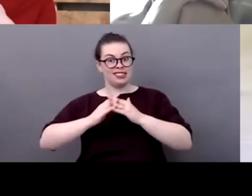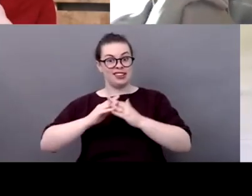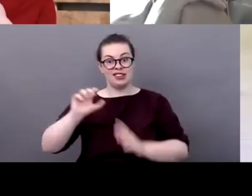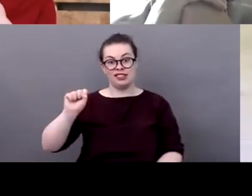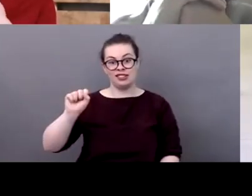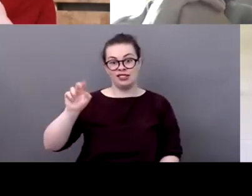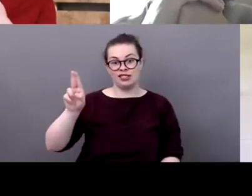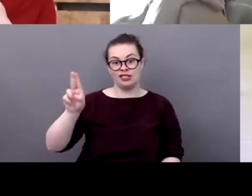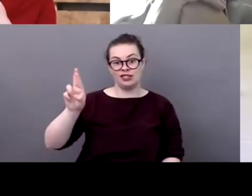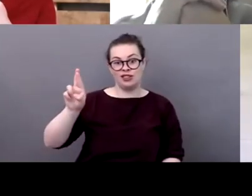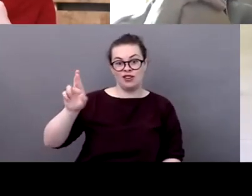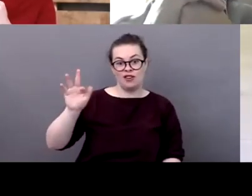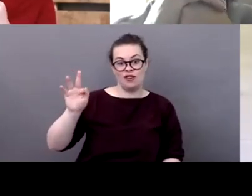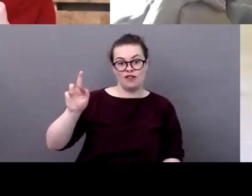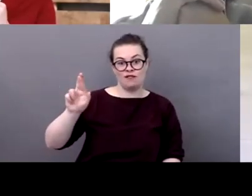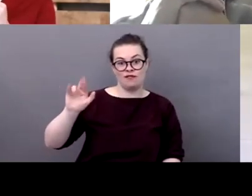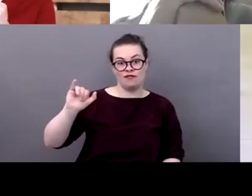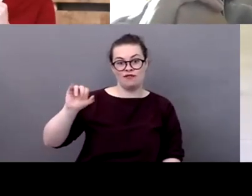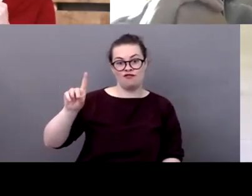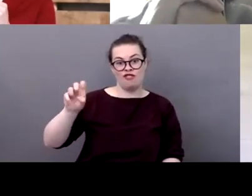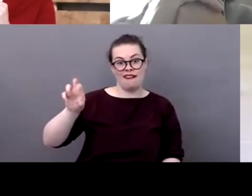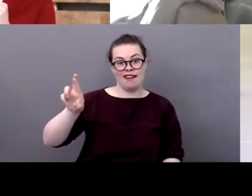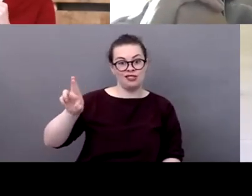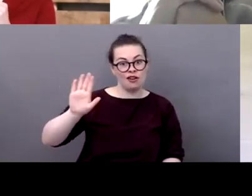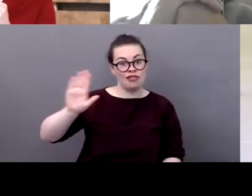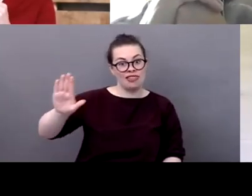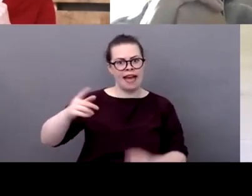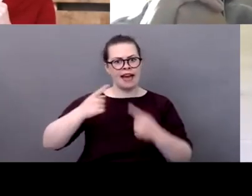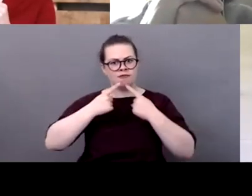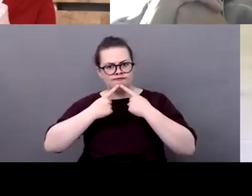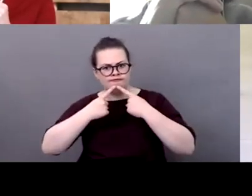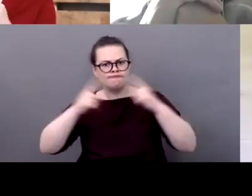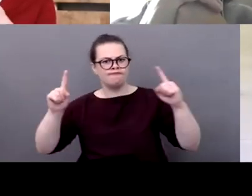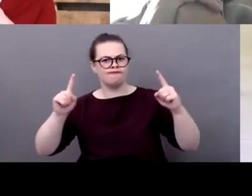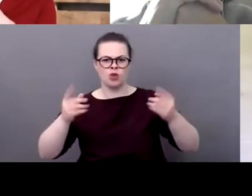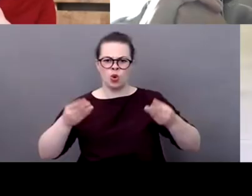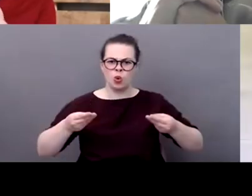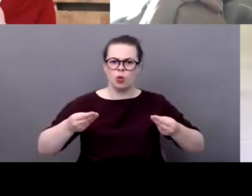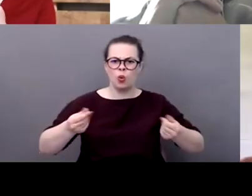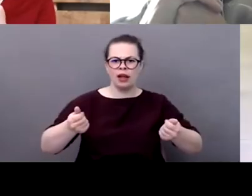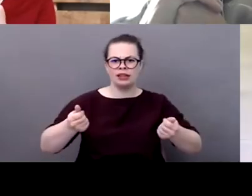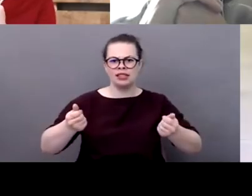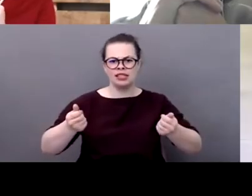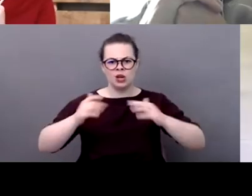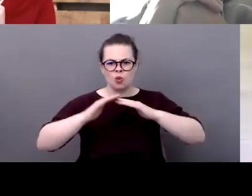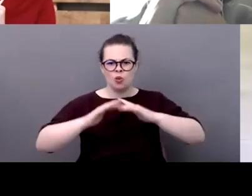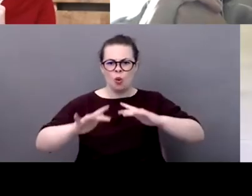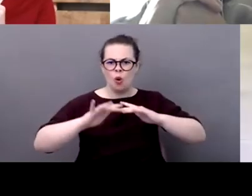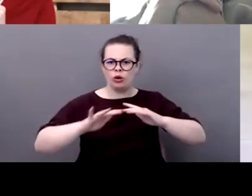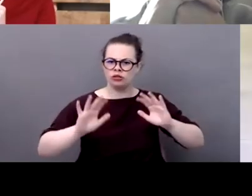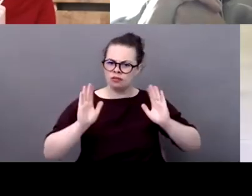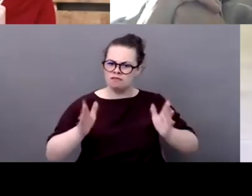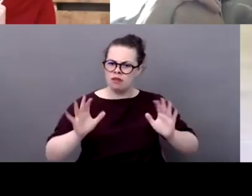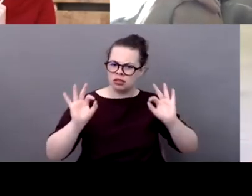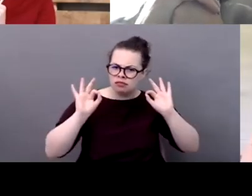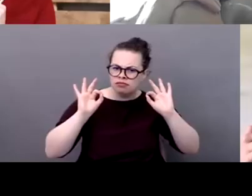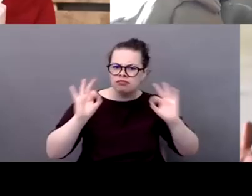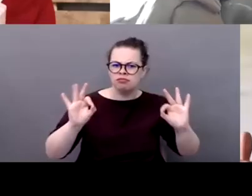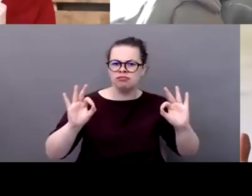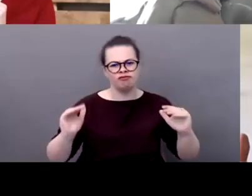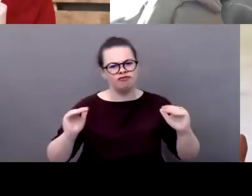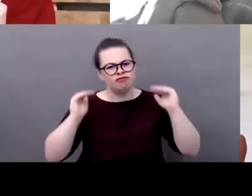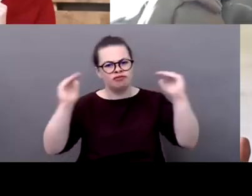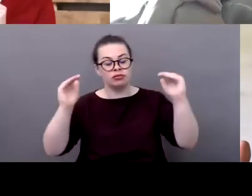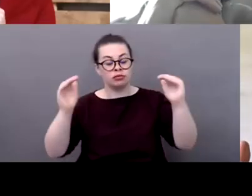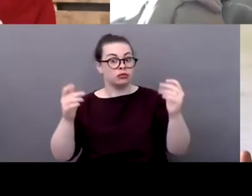bathing water quality, again, it's just a really good example of how at a community level, mobilizing people, creating